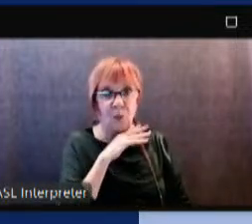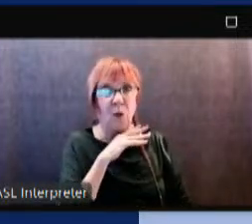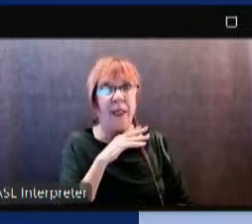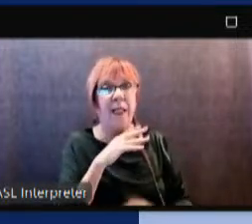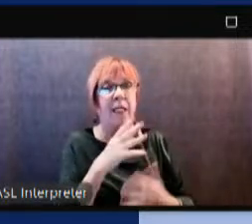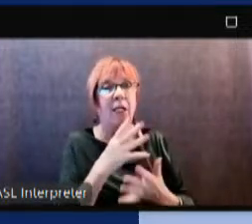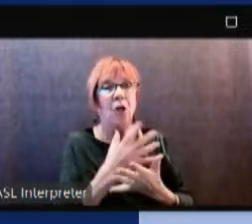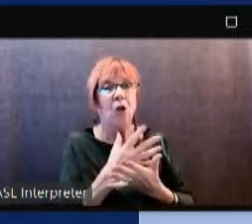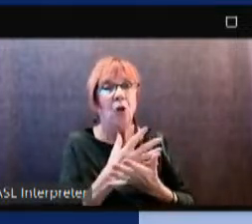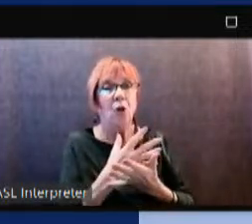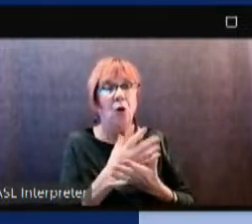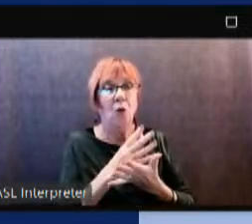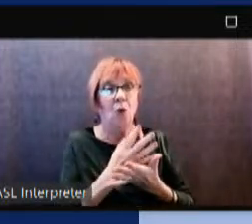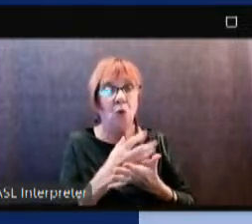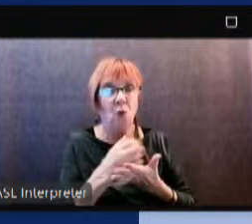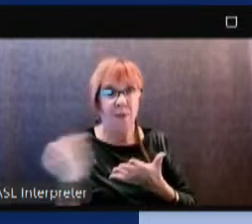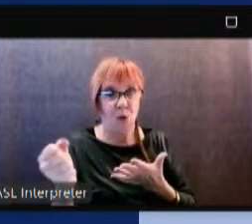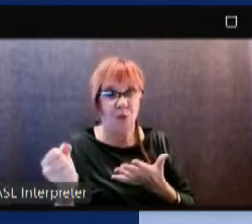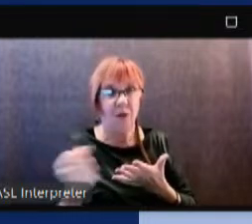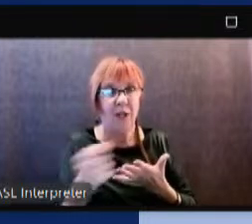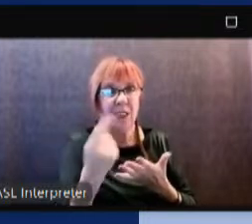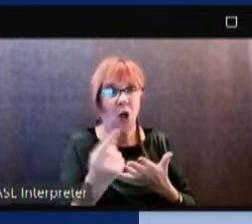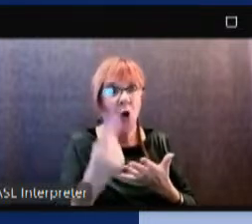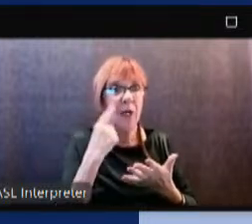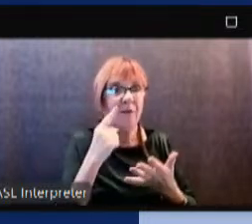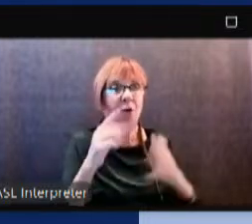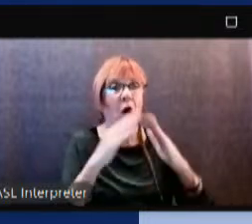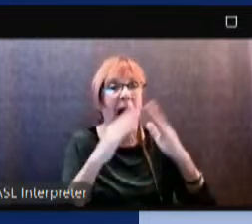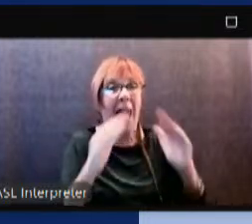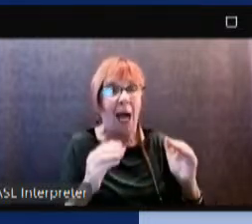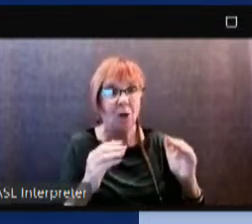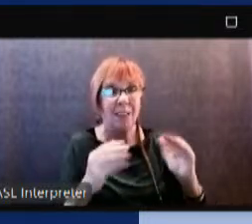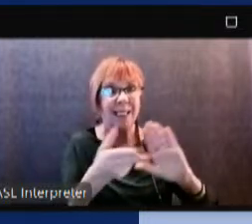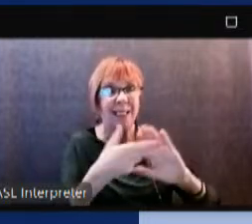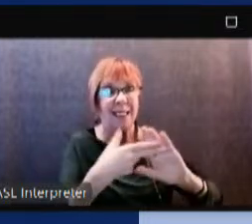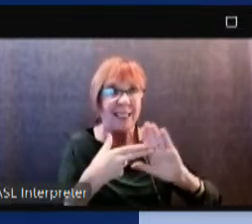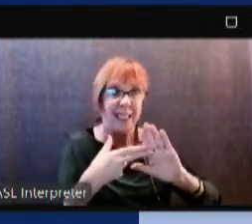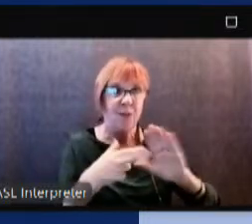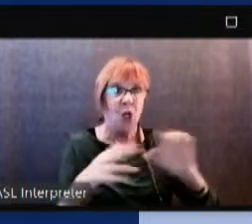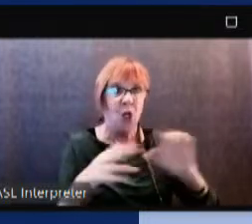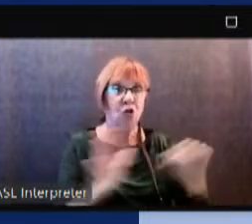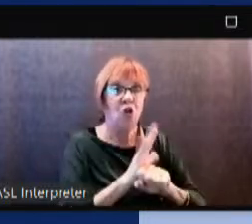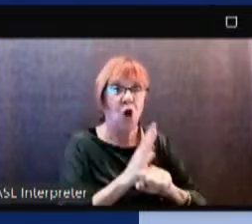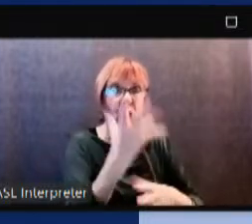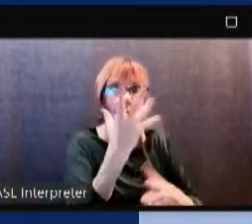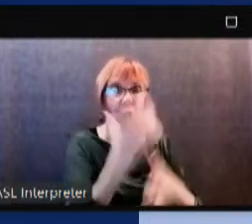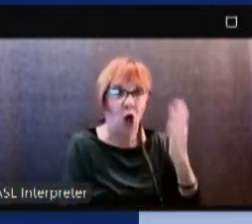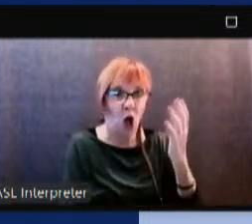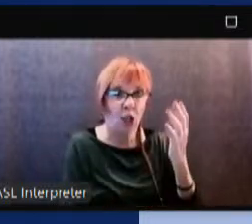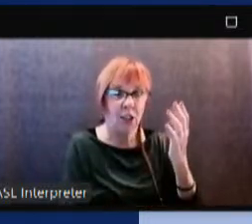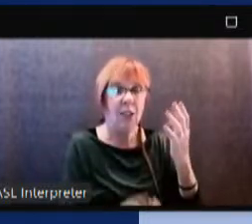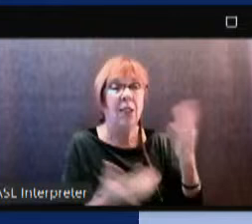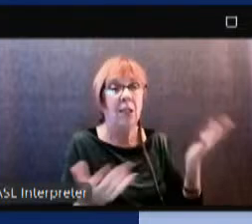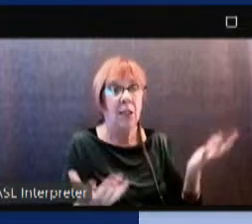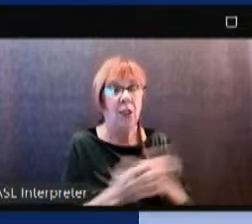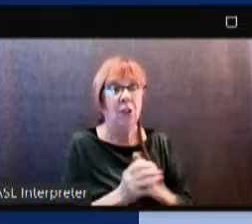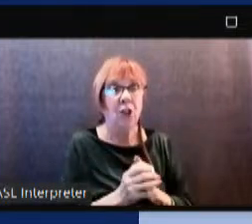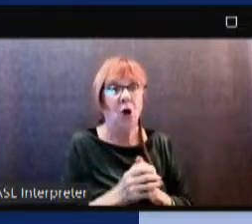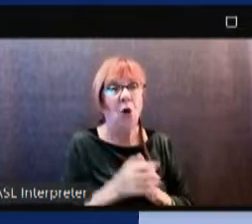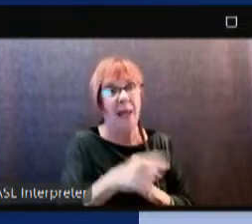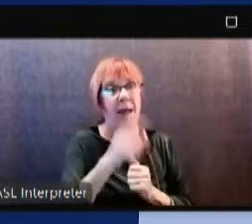been deemed a total loss, correct? So in that scenario, they would need to file a claim with